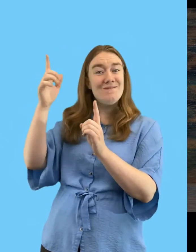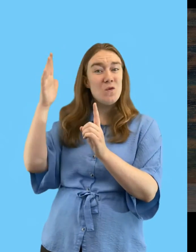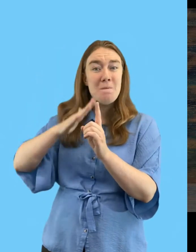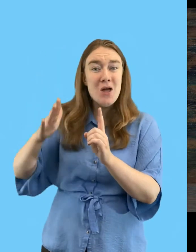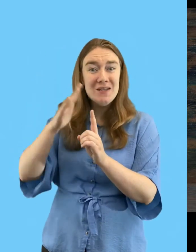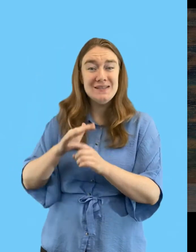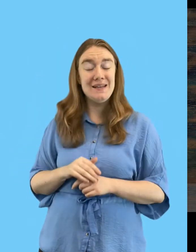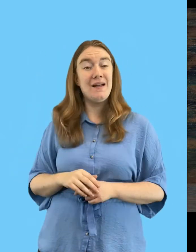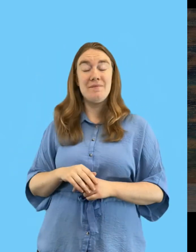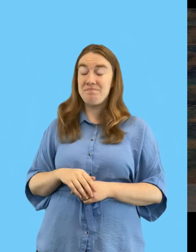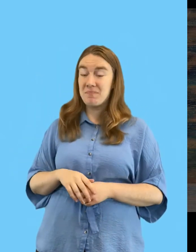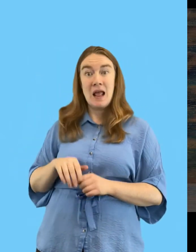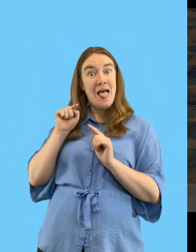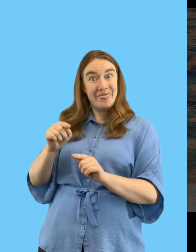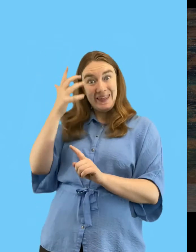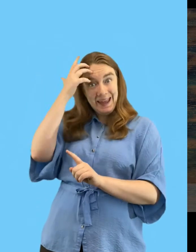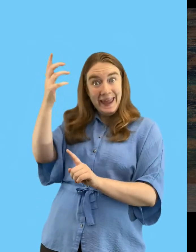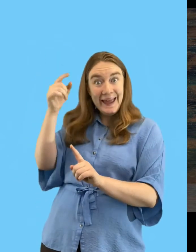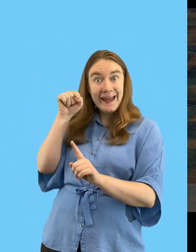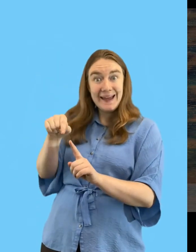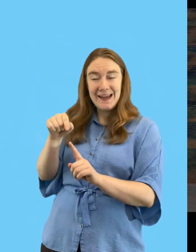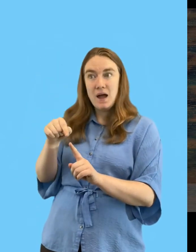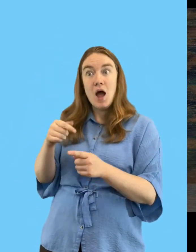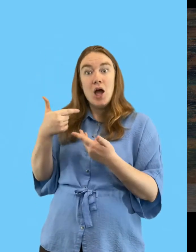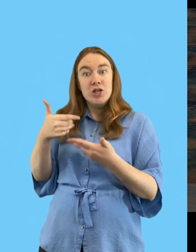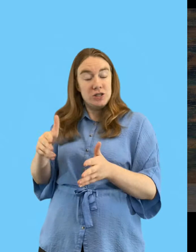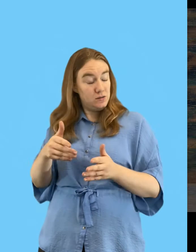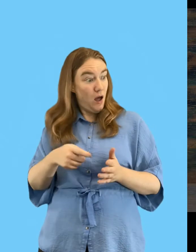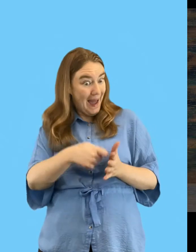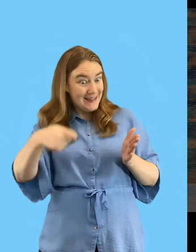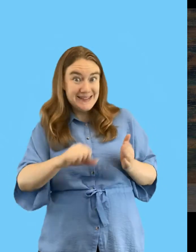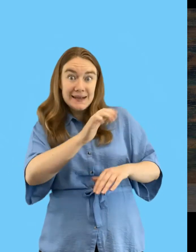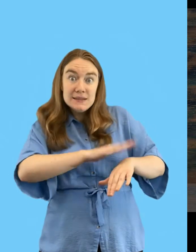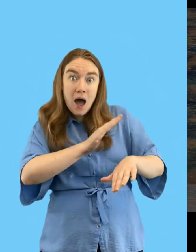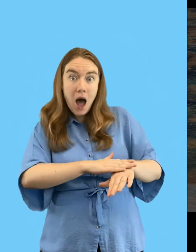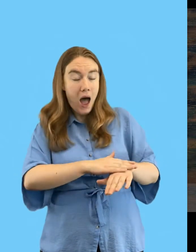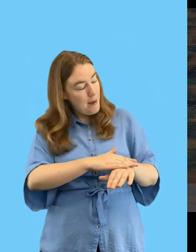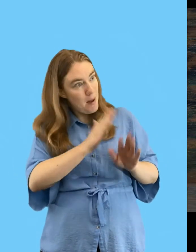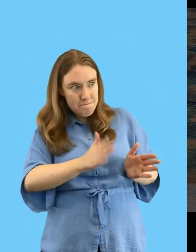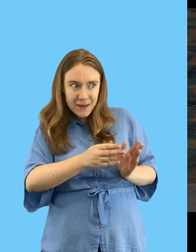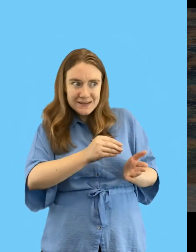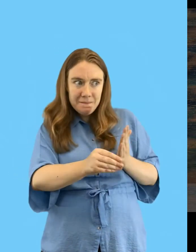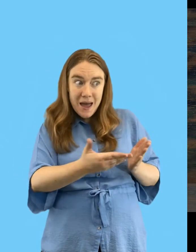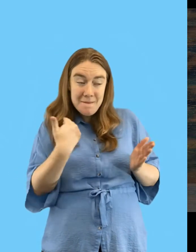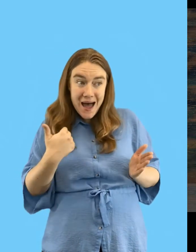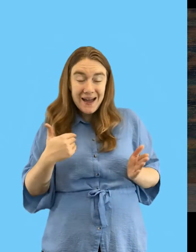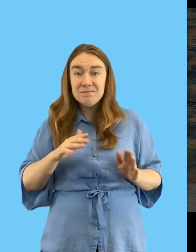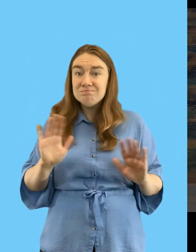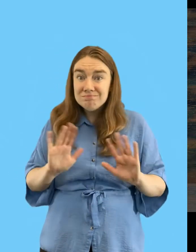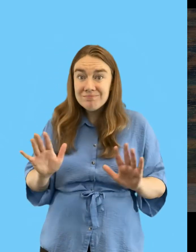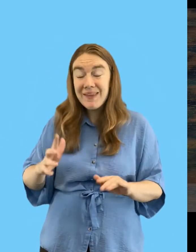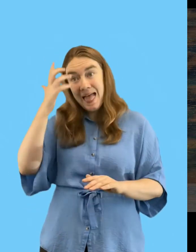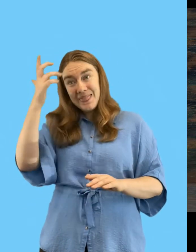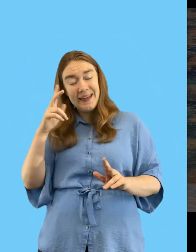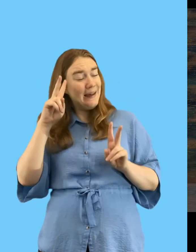Incredibly, this king doesn't just give the servant more time. Now he looks on him, he has